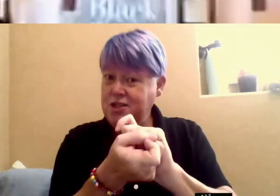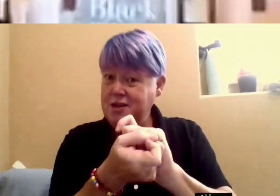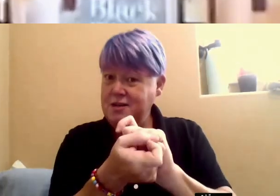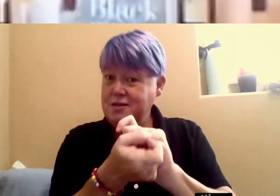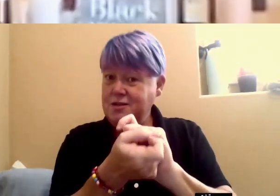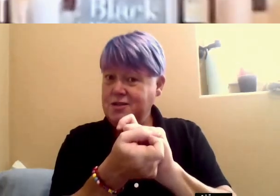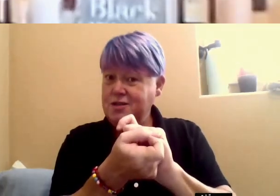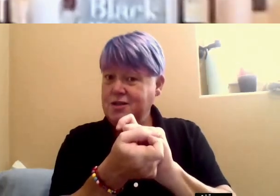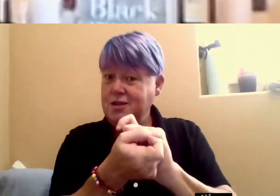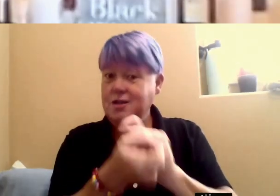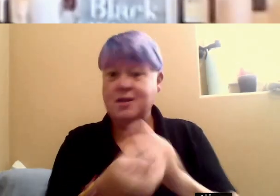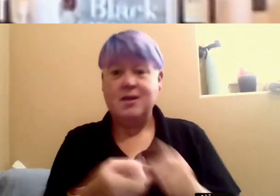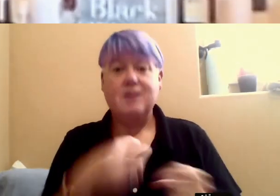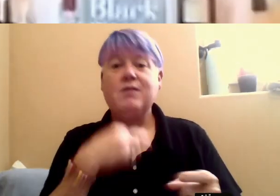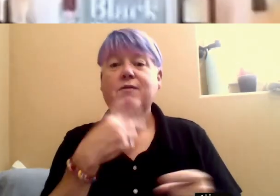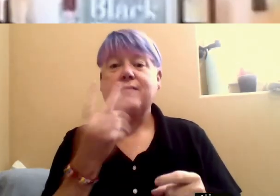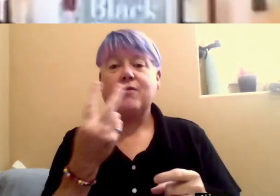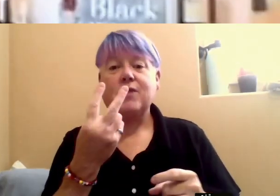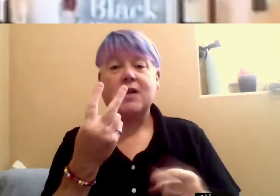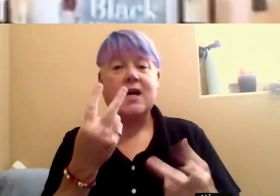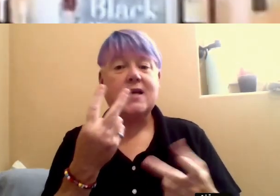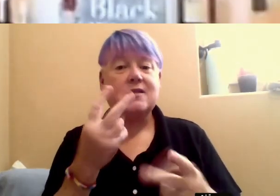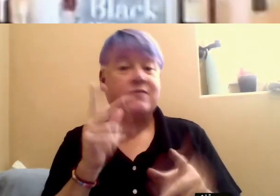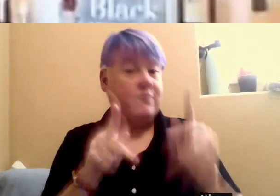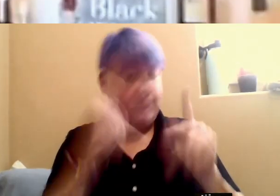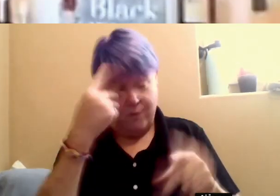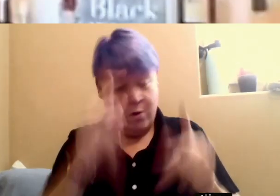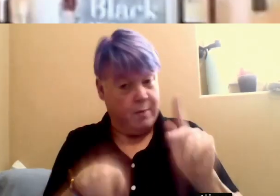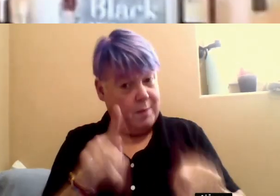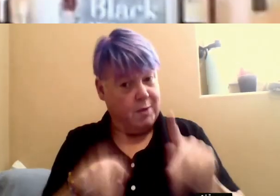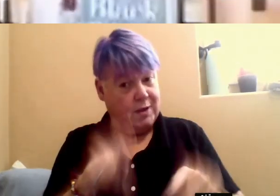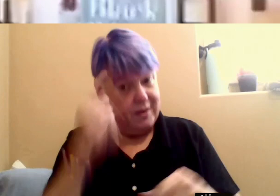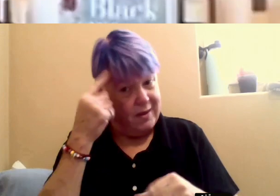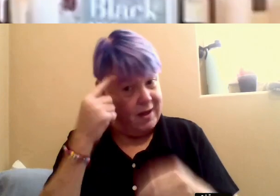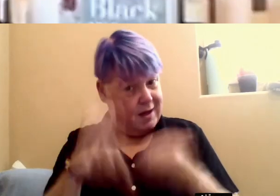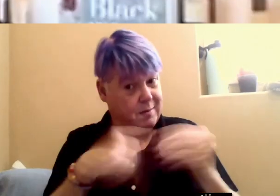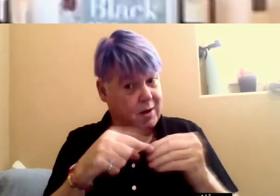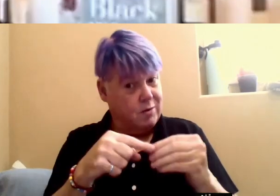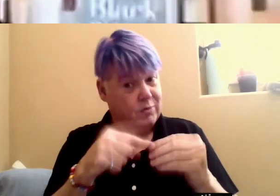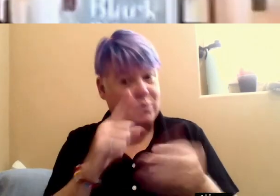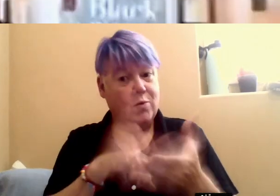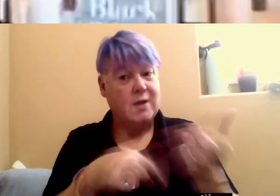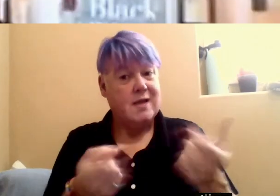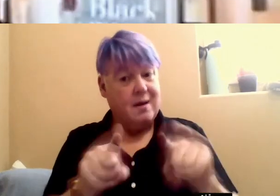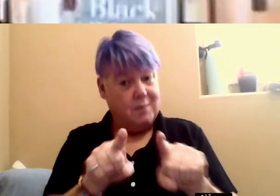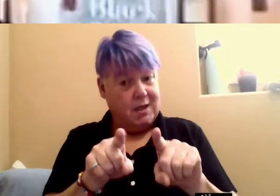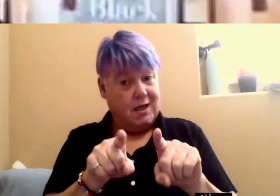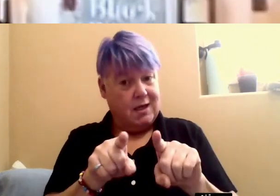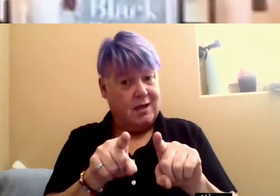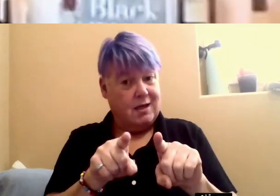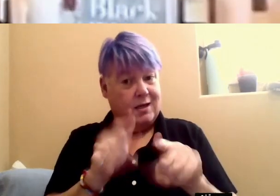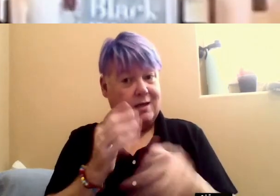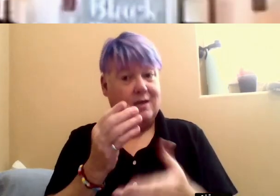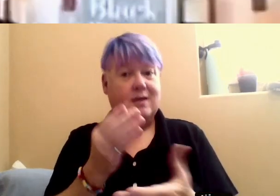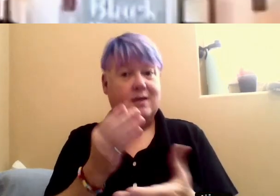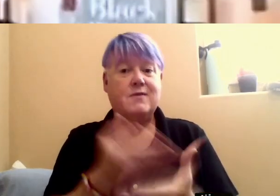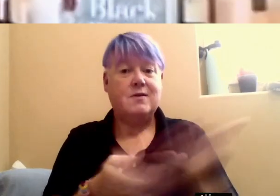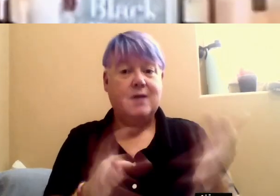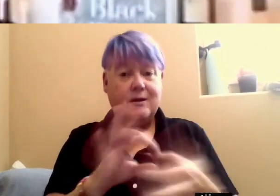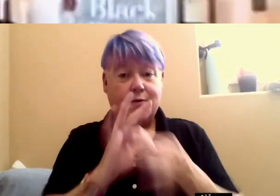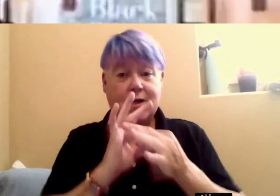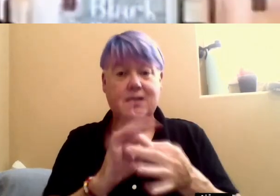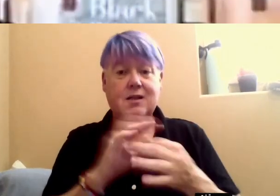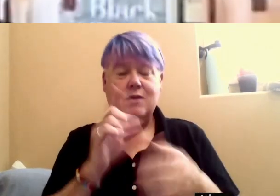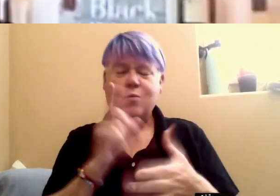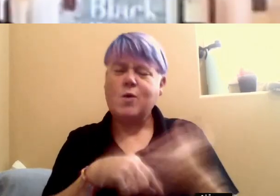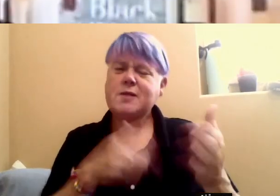try and mobilize people to, to think about what their role is. And for something like reconciliation, what's my role